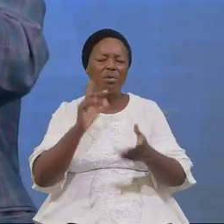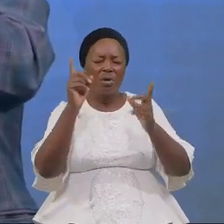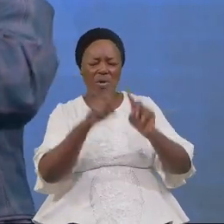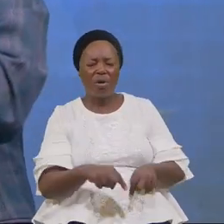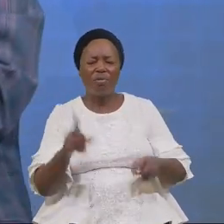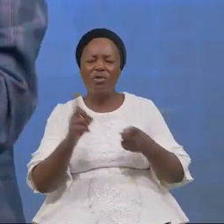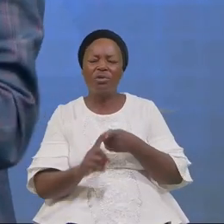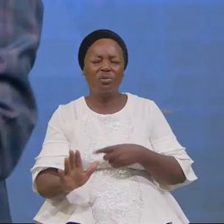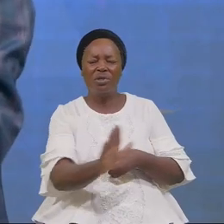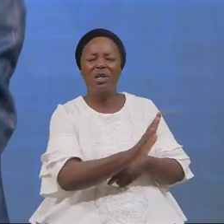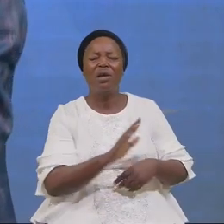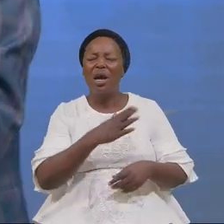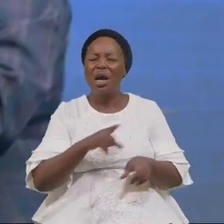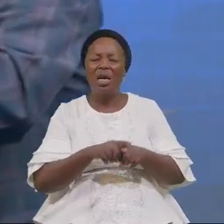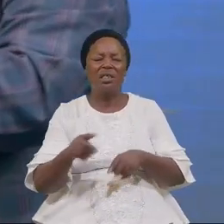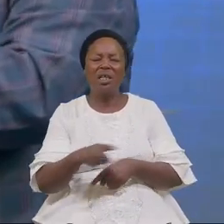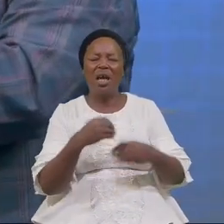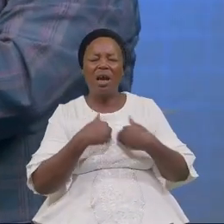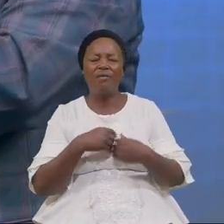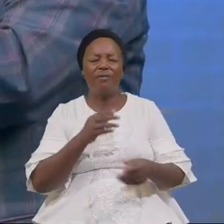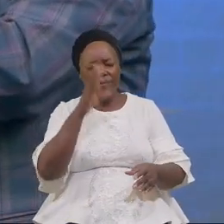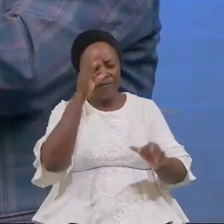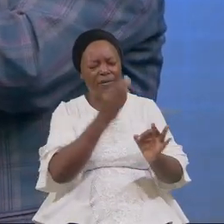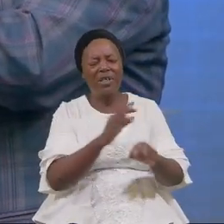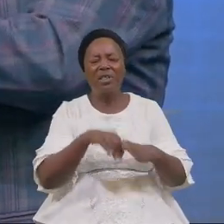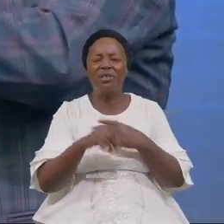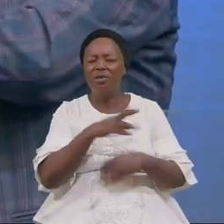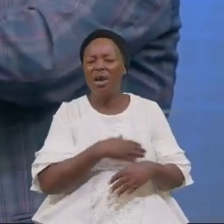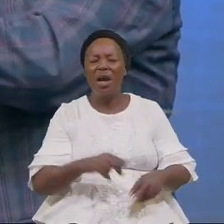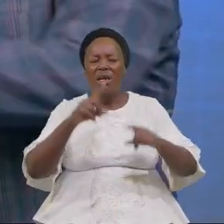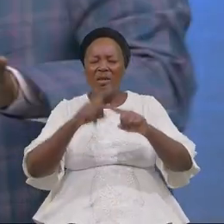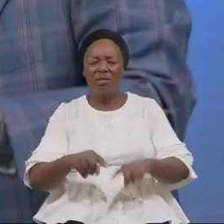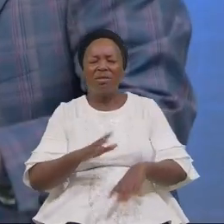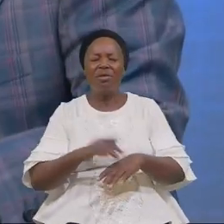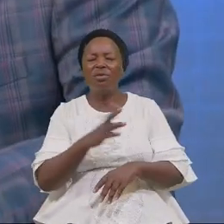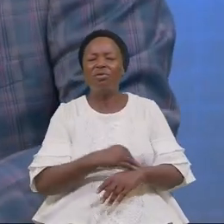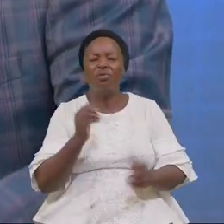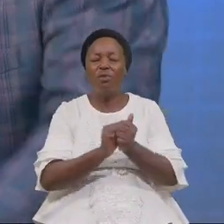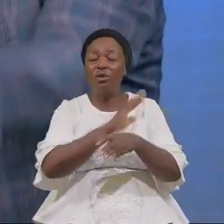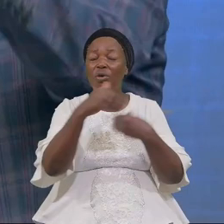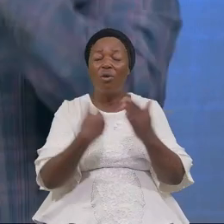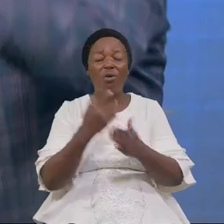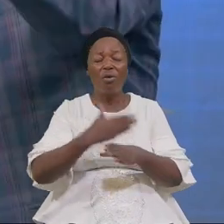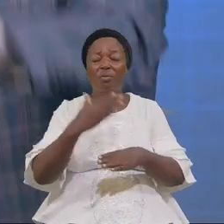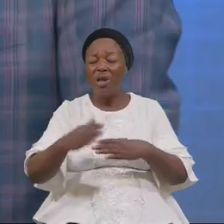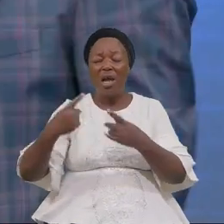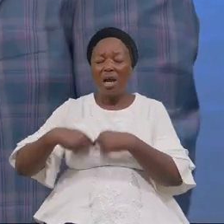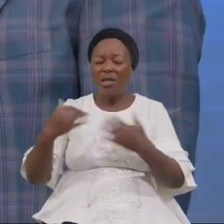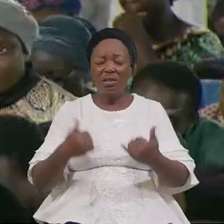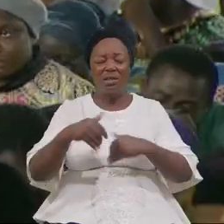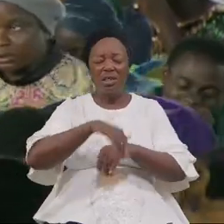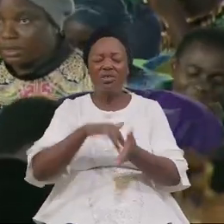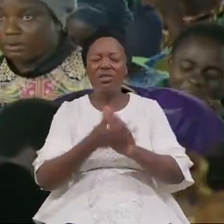unto them as they have faith in you and rely on you wholeheartedly tonight, in